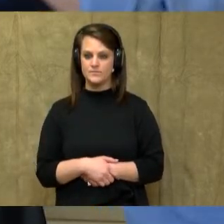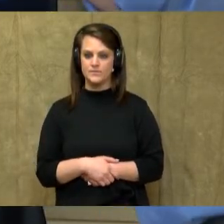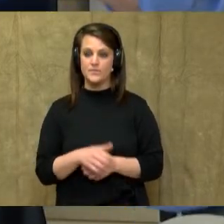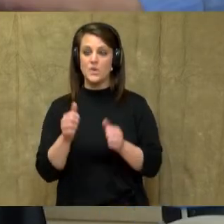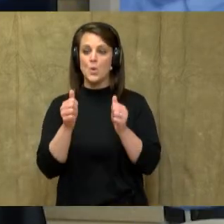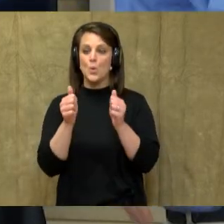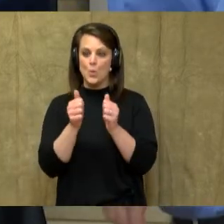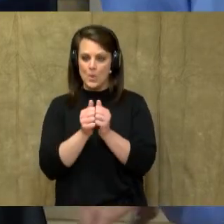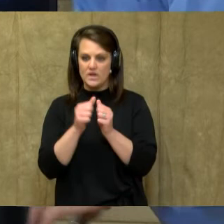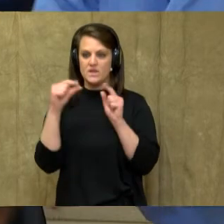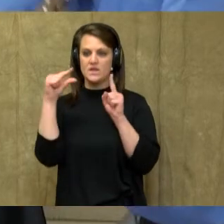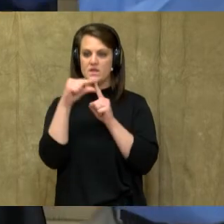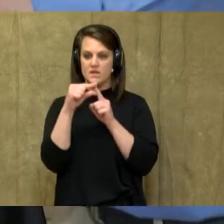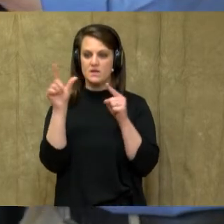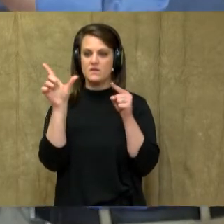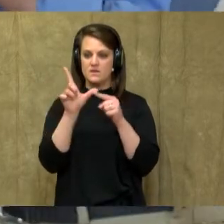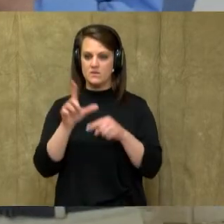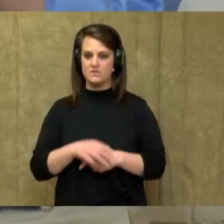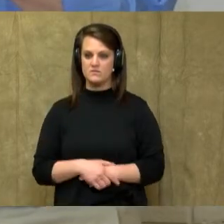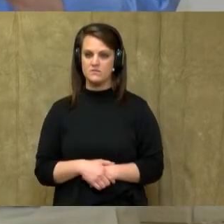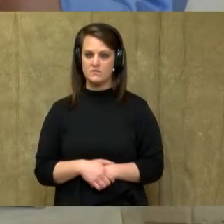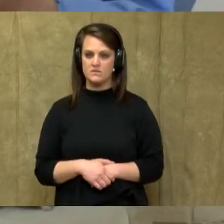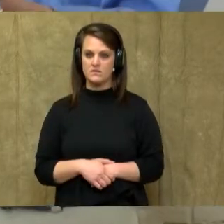with the lyrics and the melody.